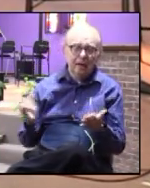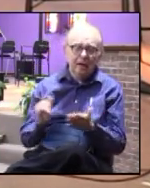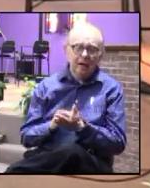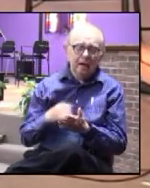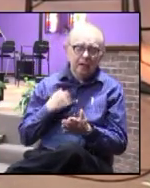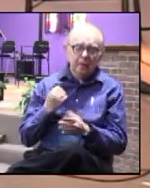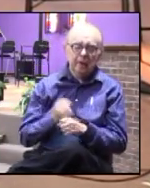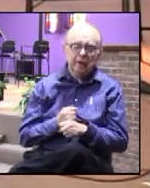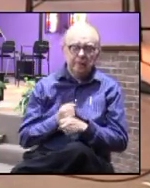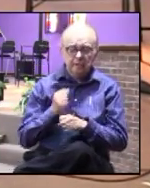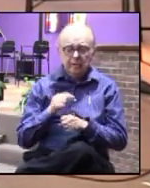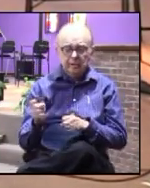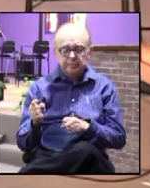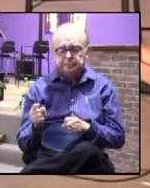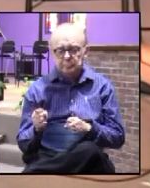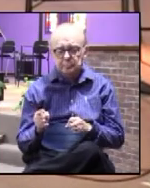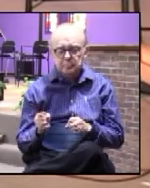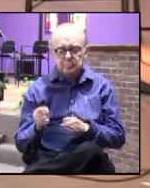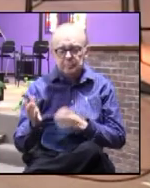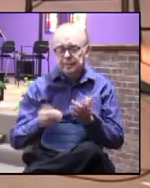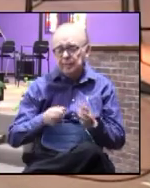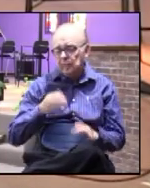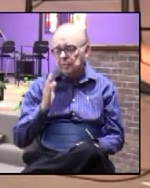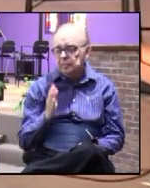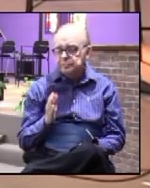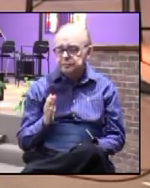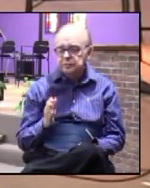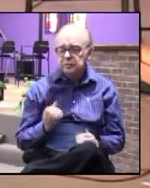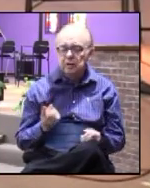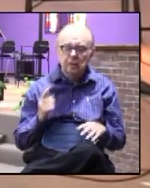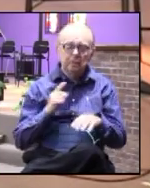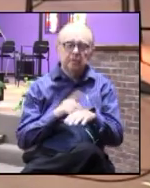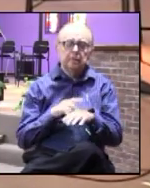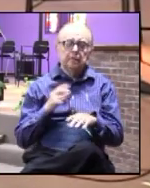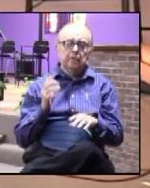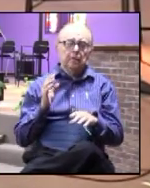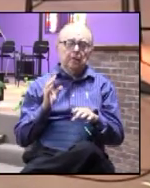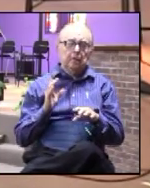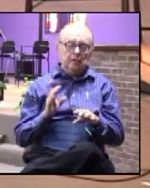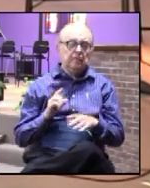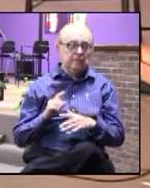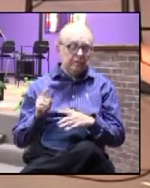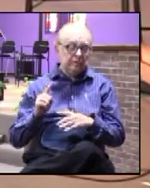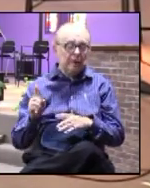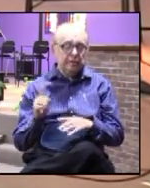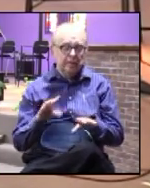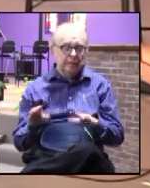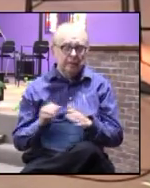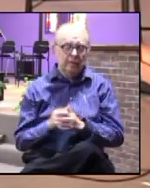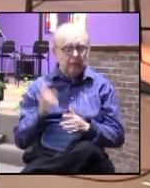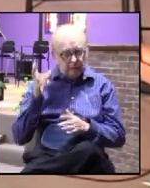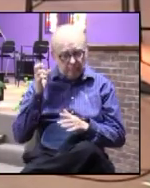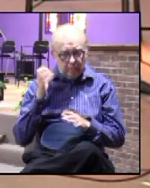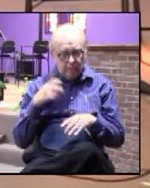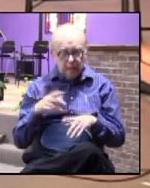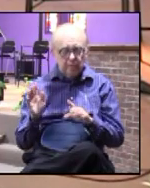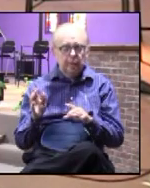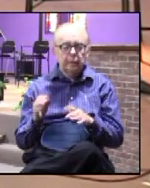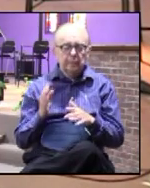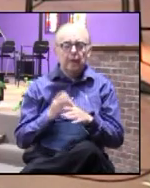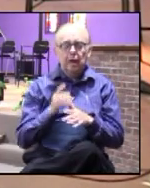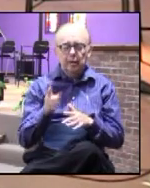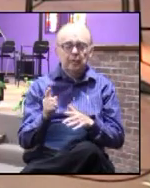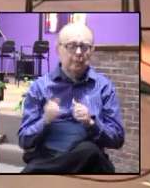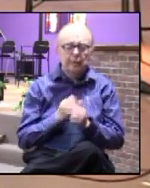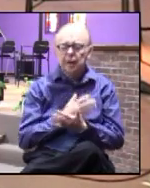get distracted from. And in serving God, a lot of times it can be distracting, or Satan will try to distract us